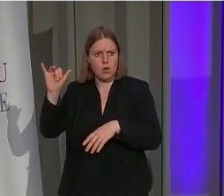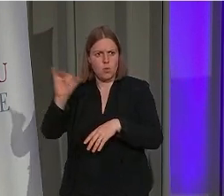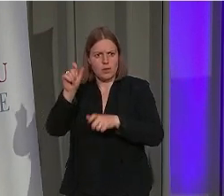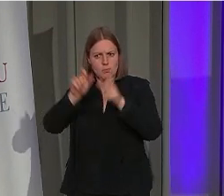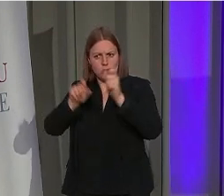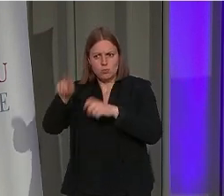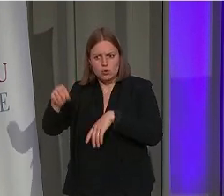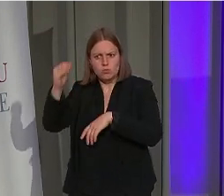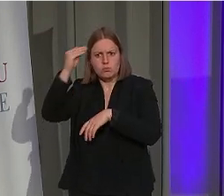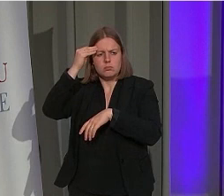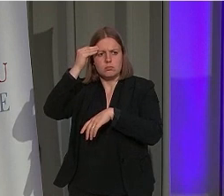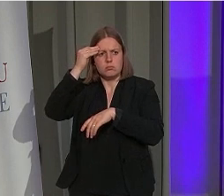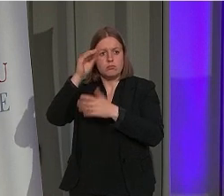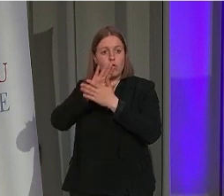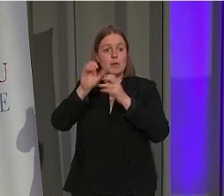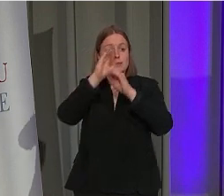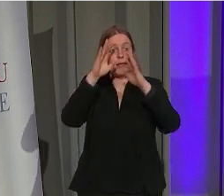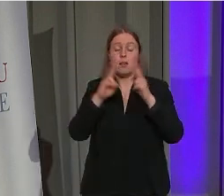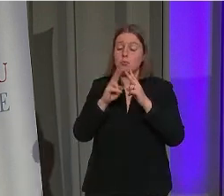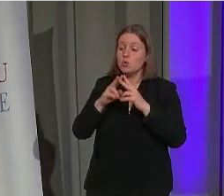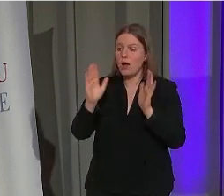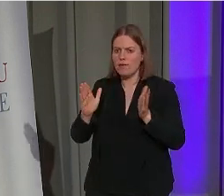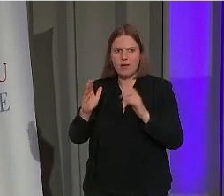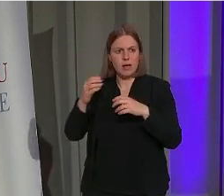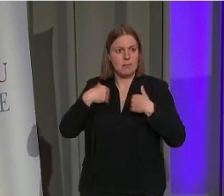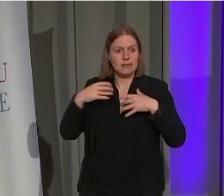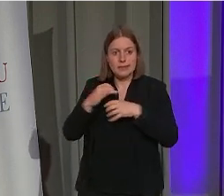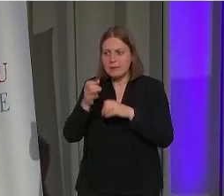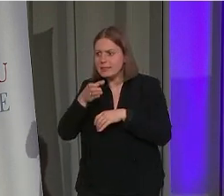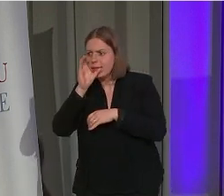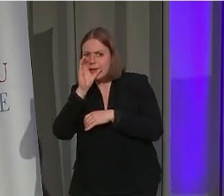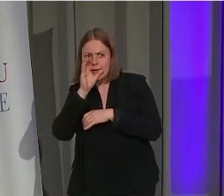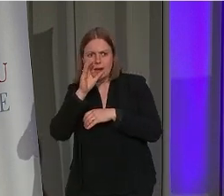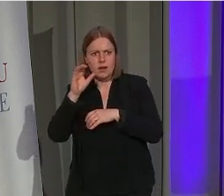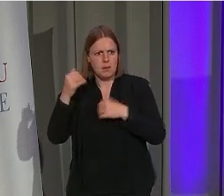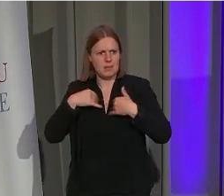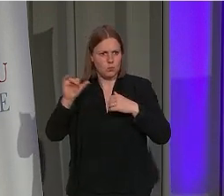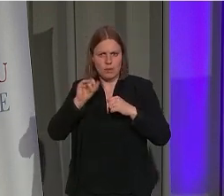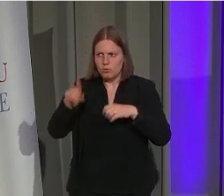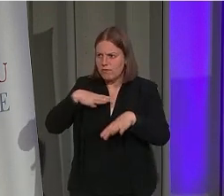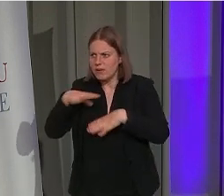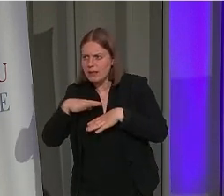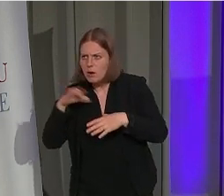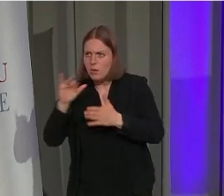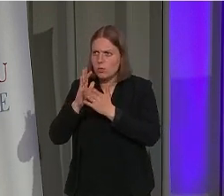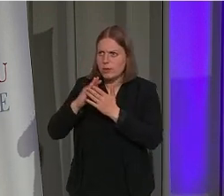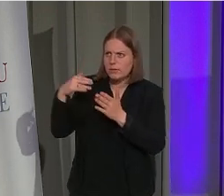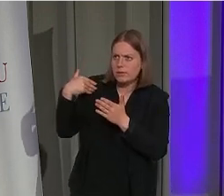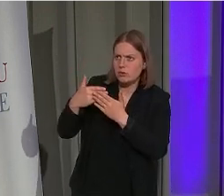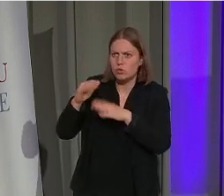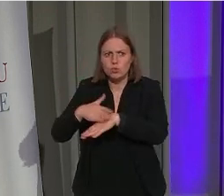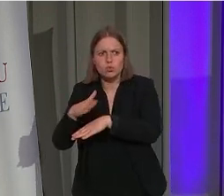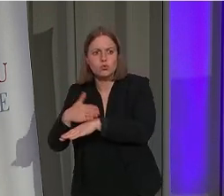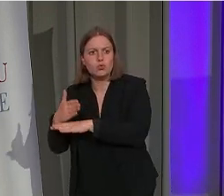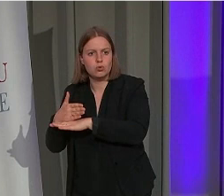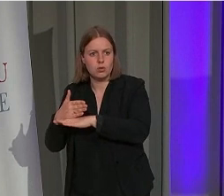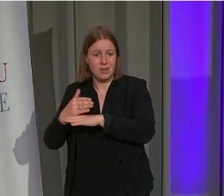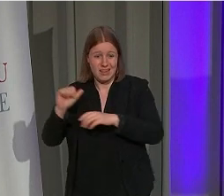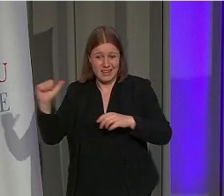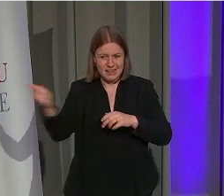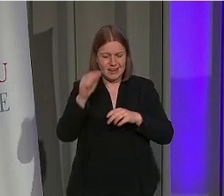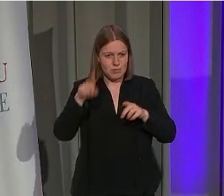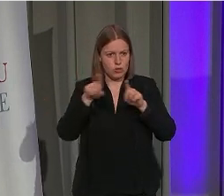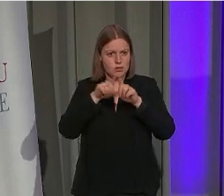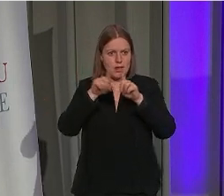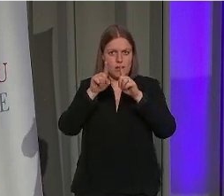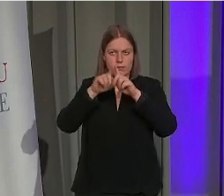experience, and what is the objective of the museum, what feeling do the people want and need to get.